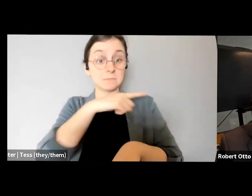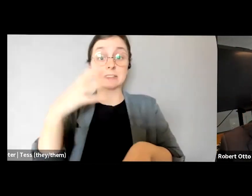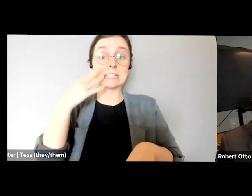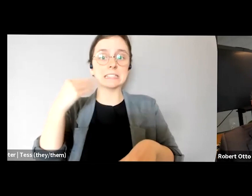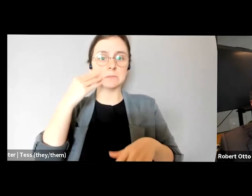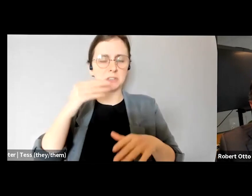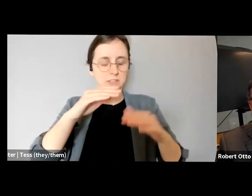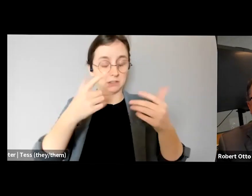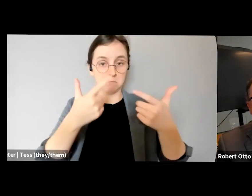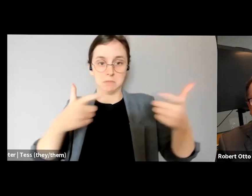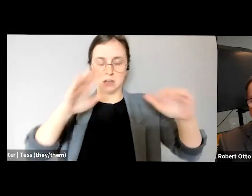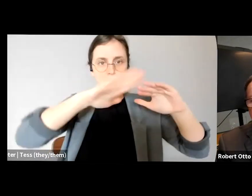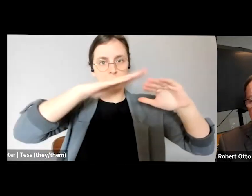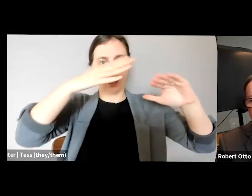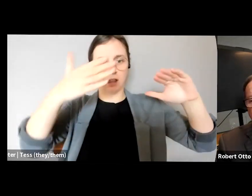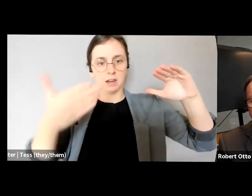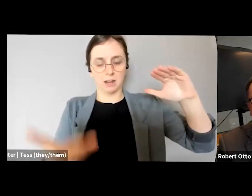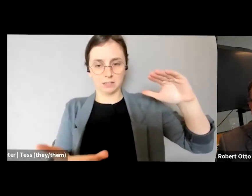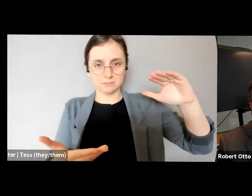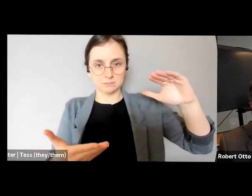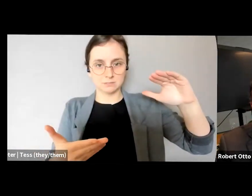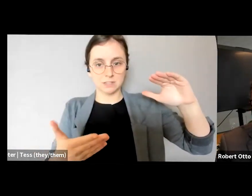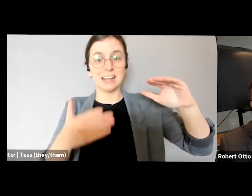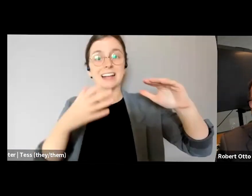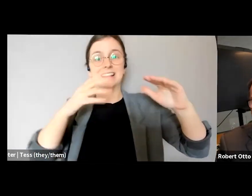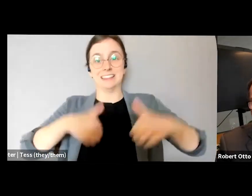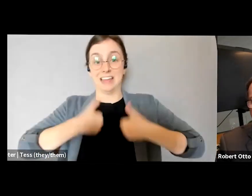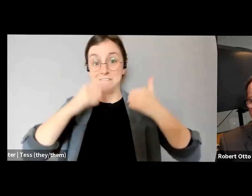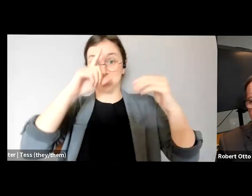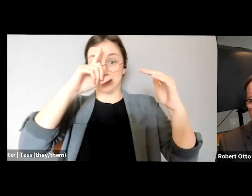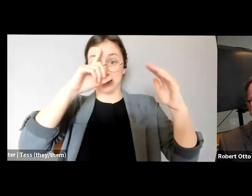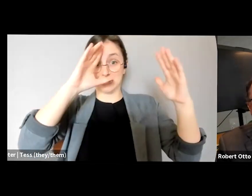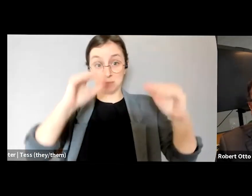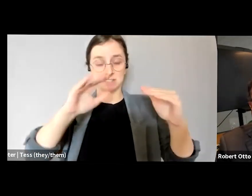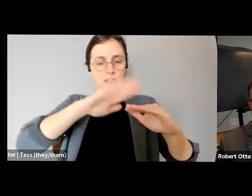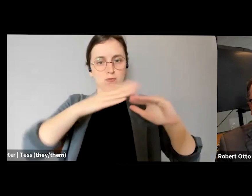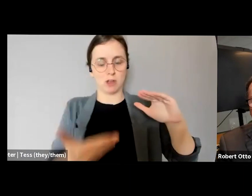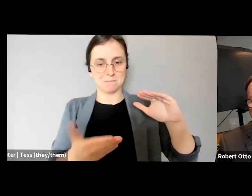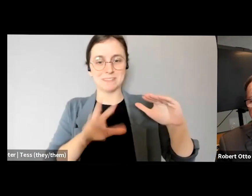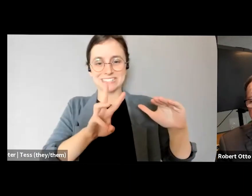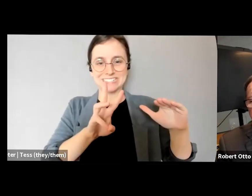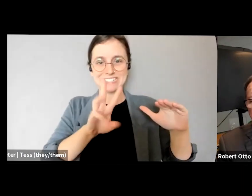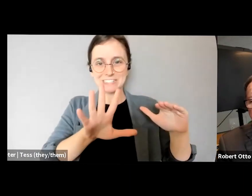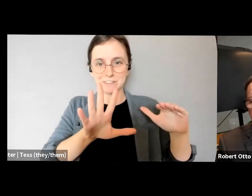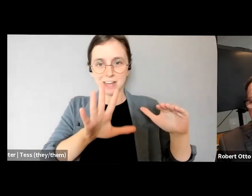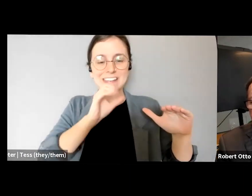life expectancy to 65.2. Compare that to the 76.1.